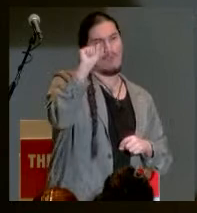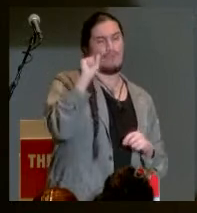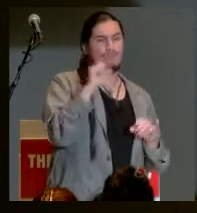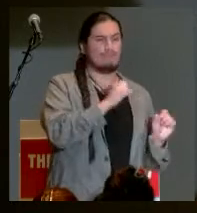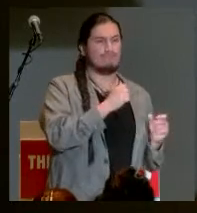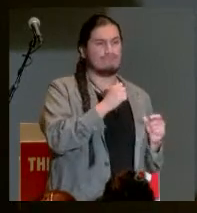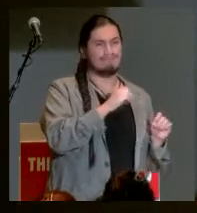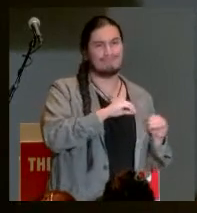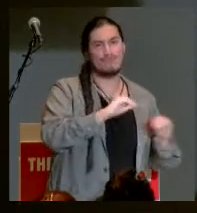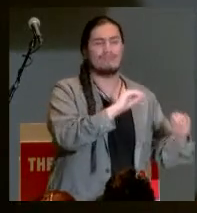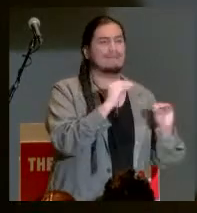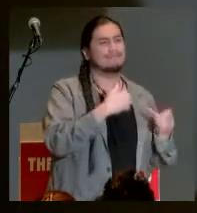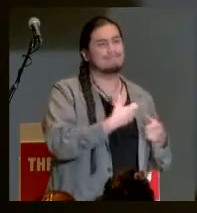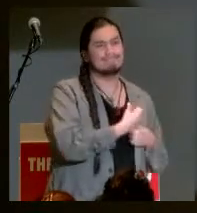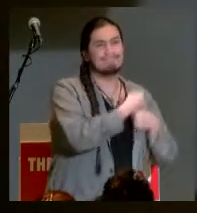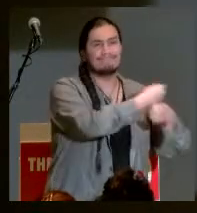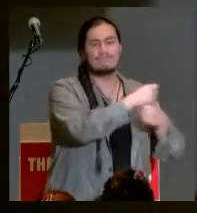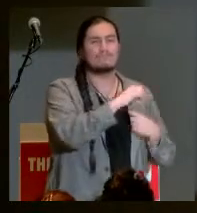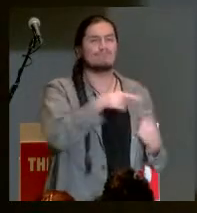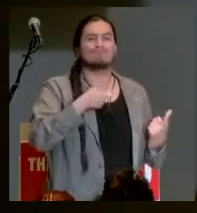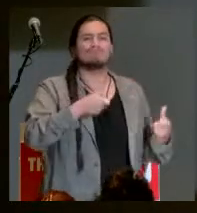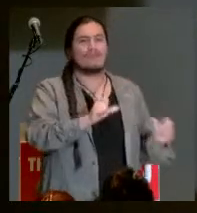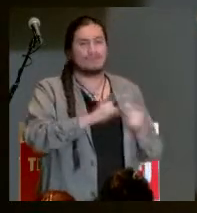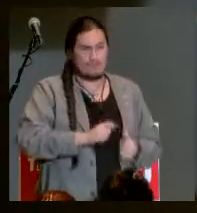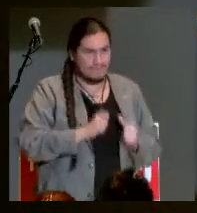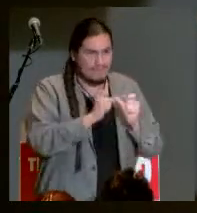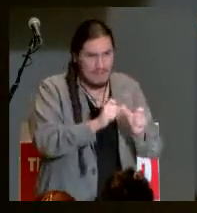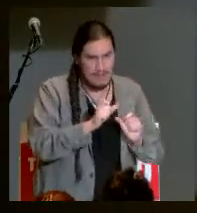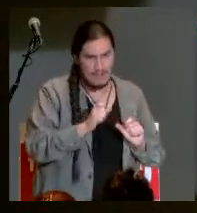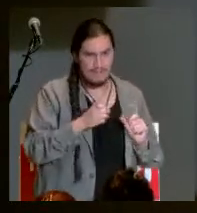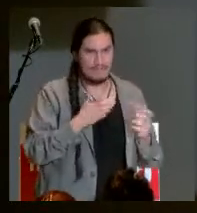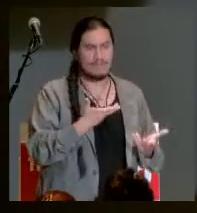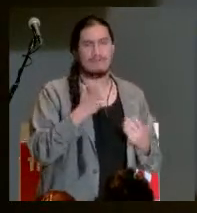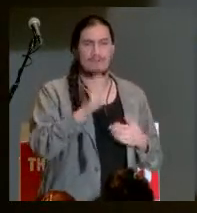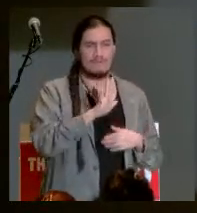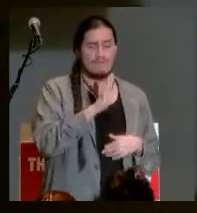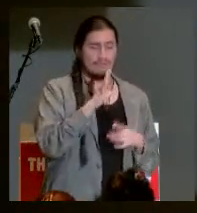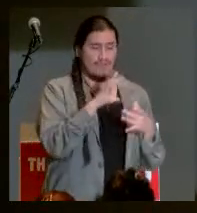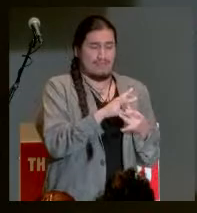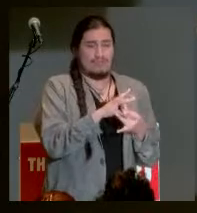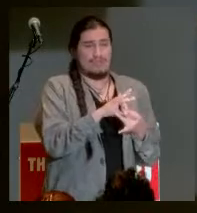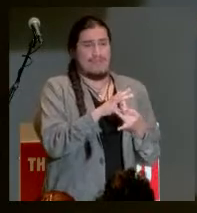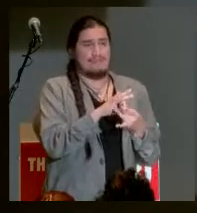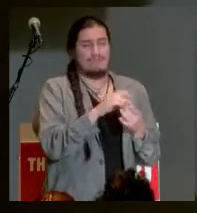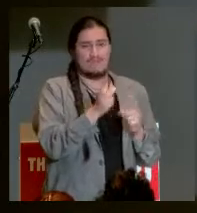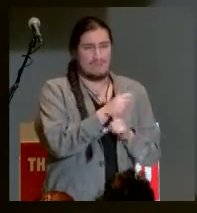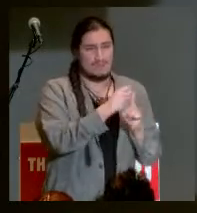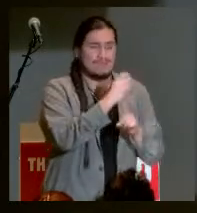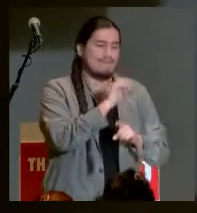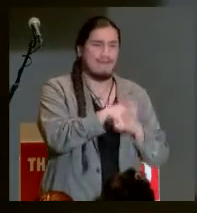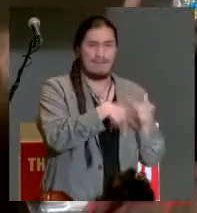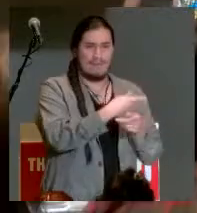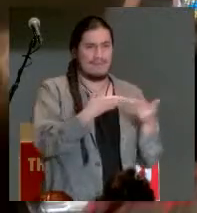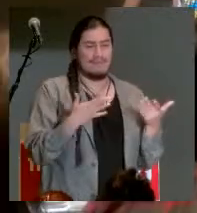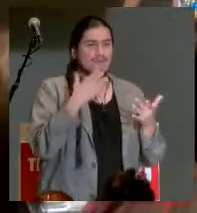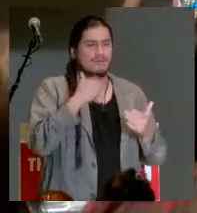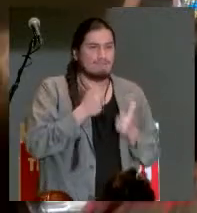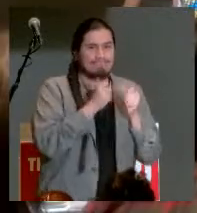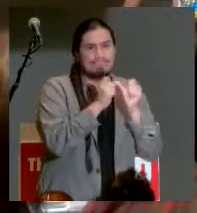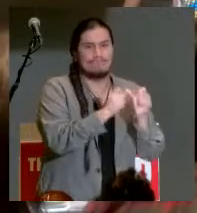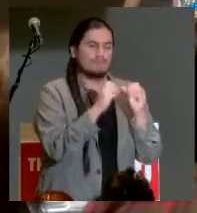is, she was trying to survive her abusive relationships and that kind of a thing. So it wasn't about